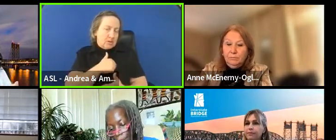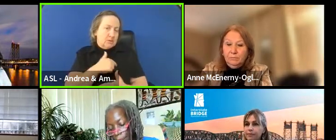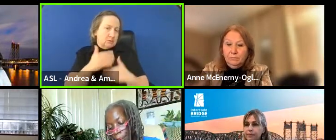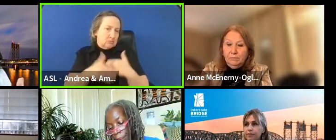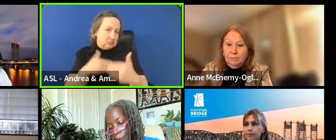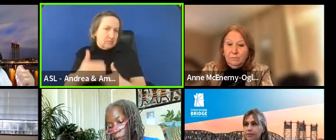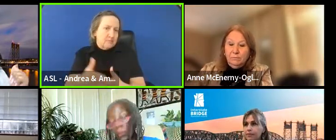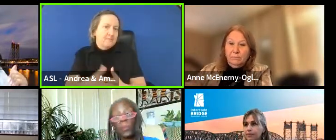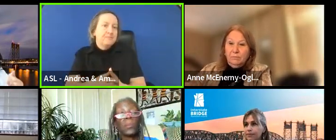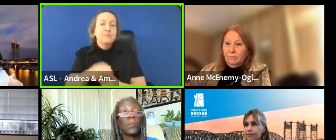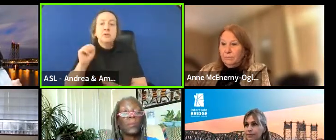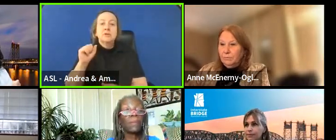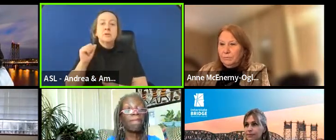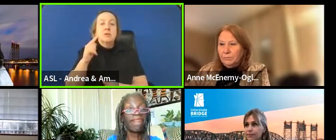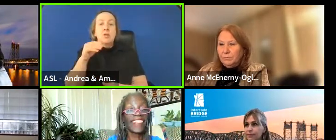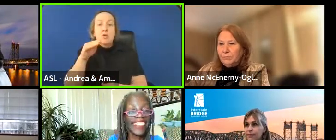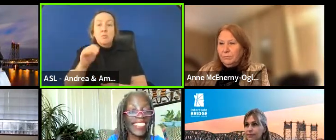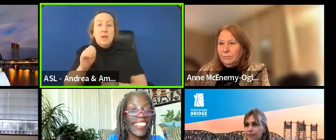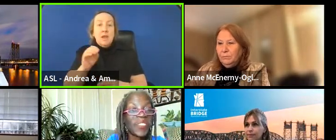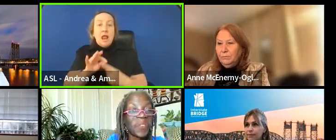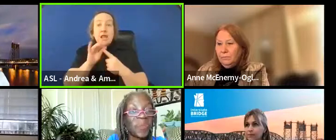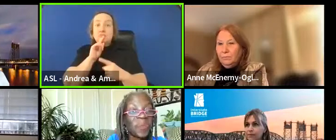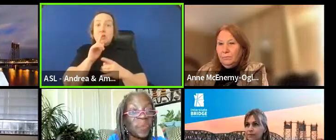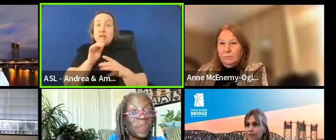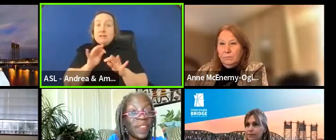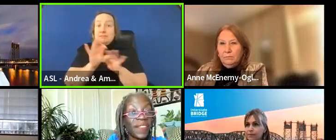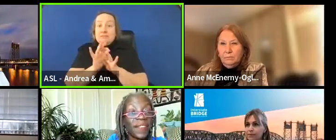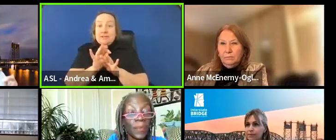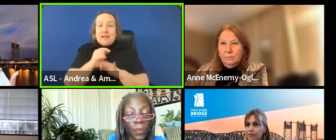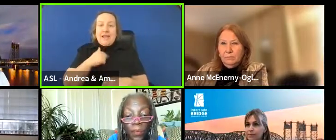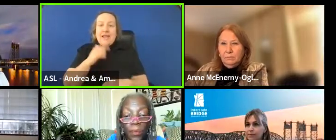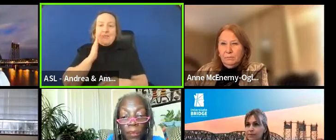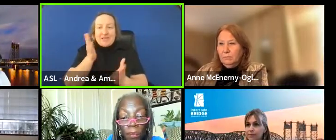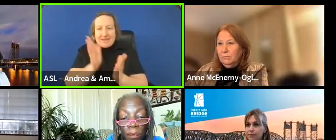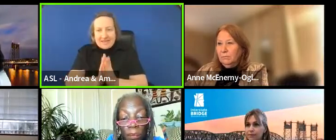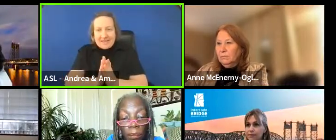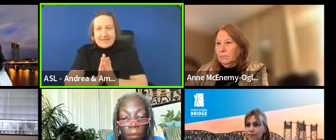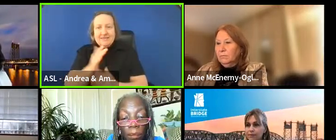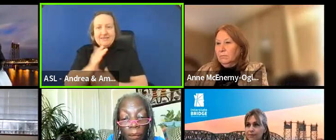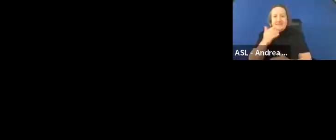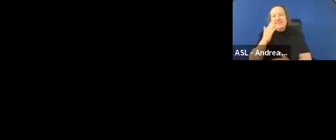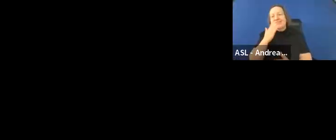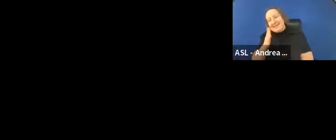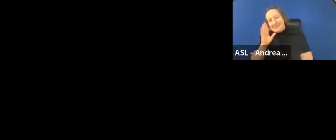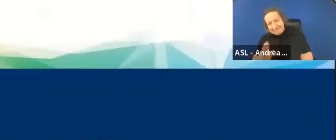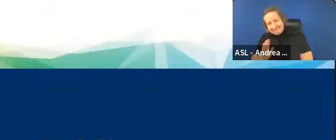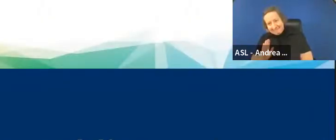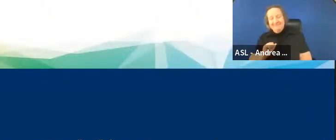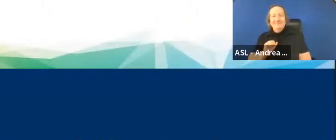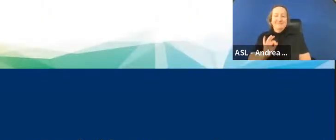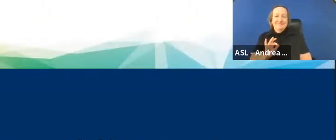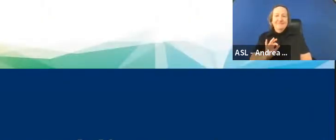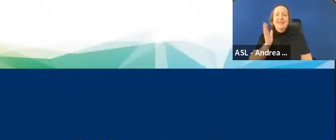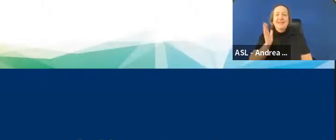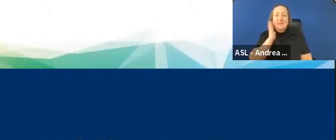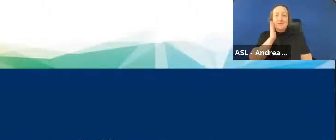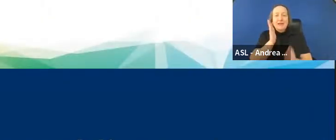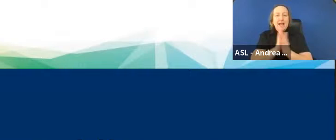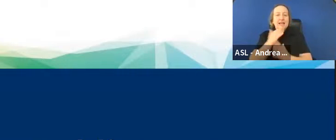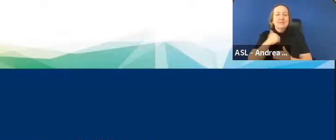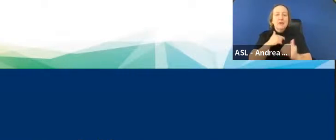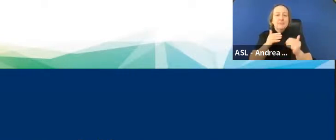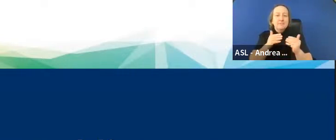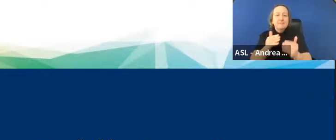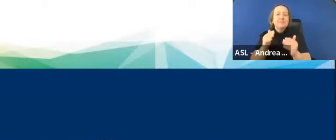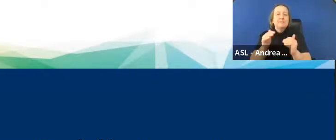So Salome, unless this is super urgent, I'm going to ask that we, thank you, that we move on to